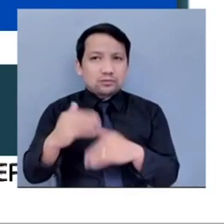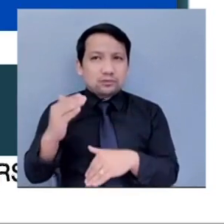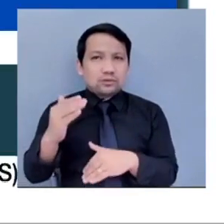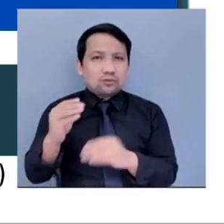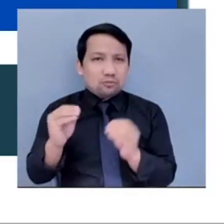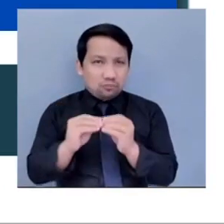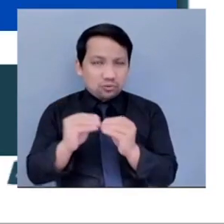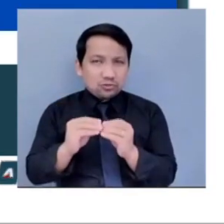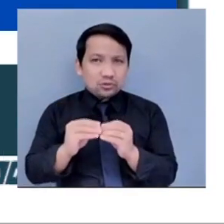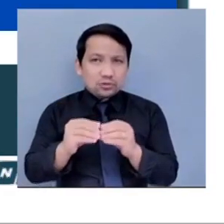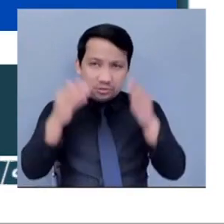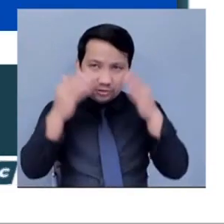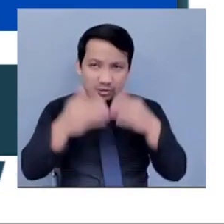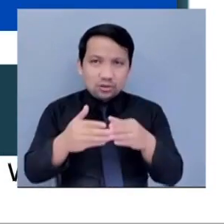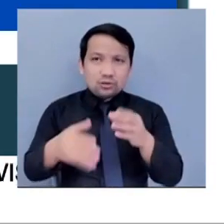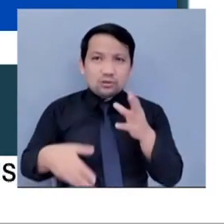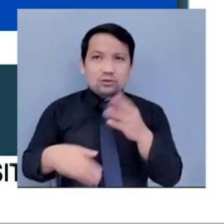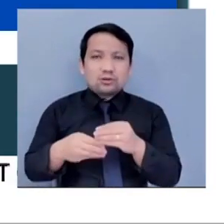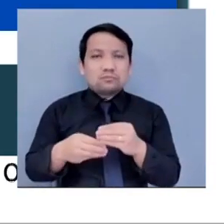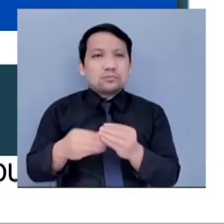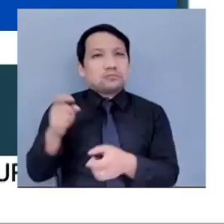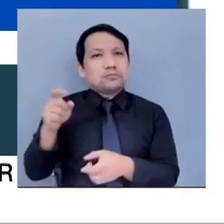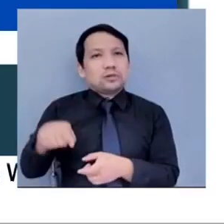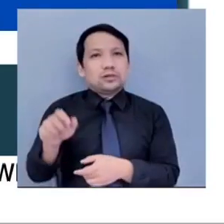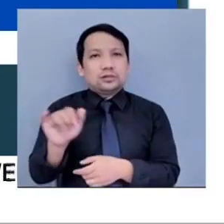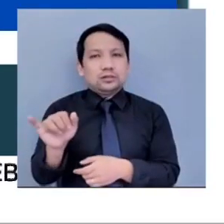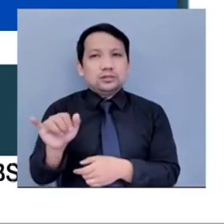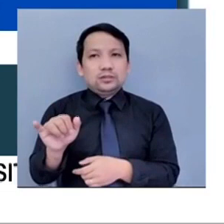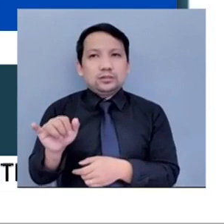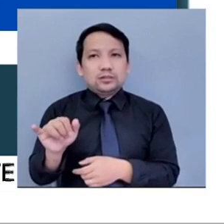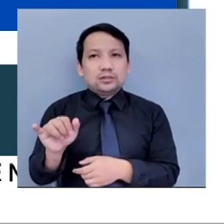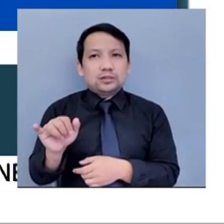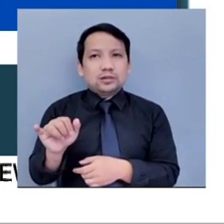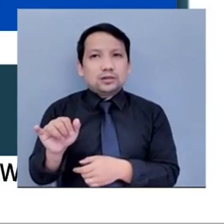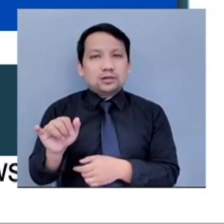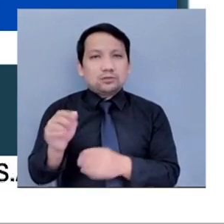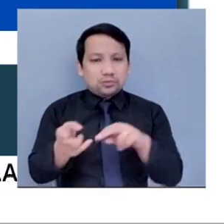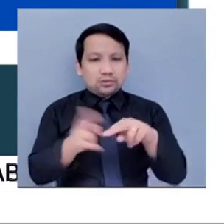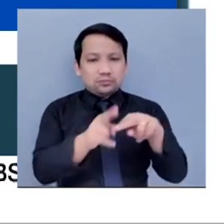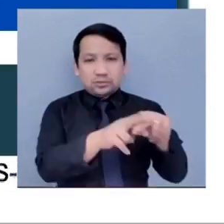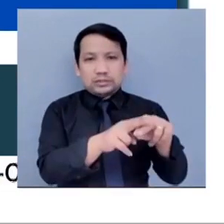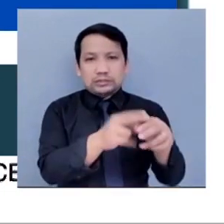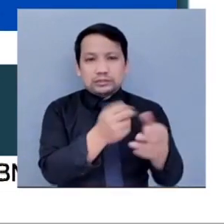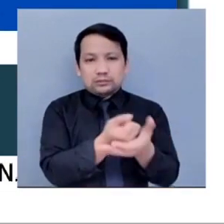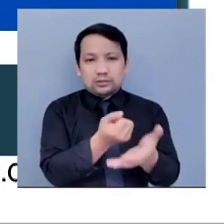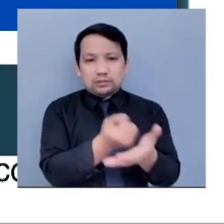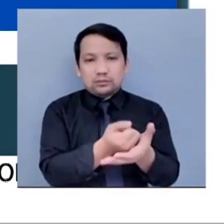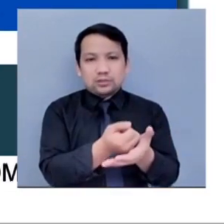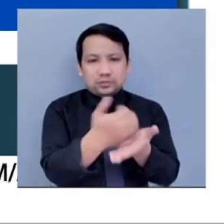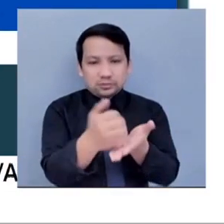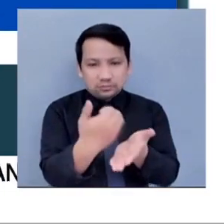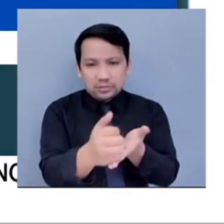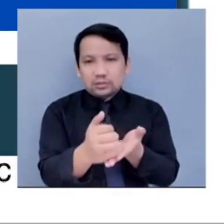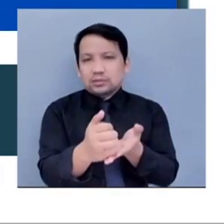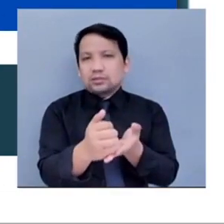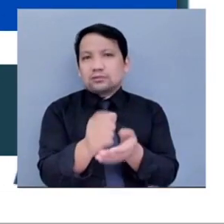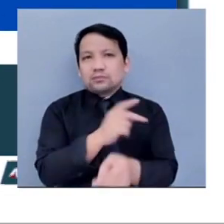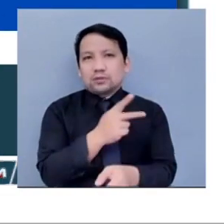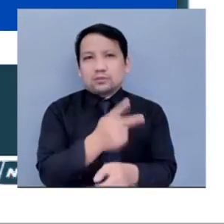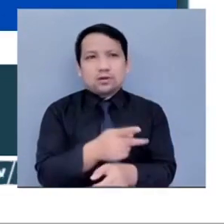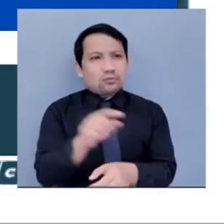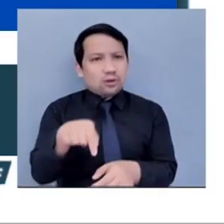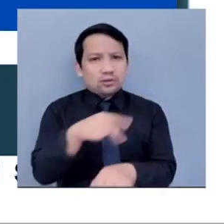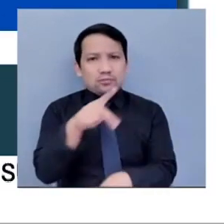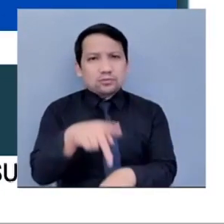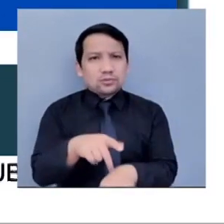so that's gonna really drive or increase incomes, spending power, and the Philippines itself.